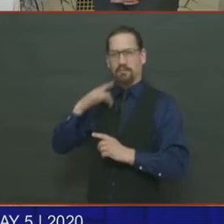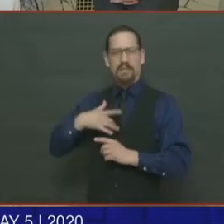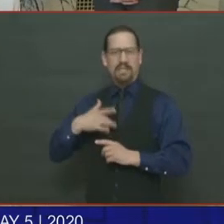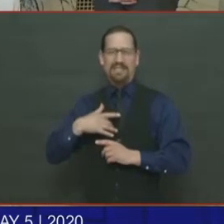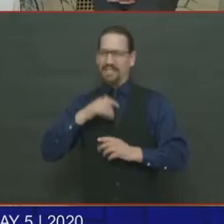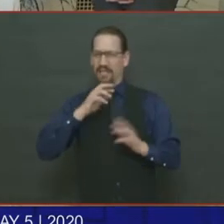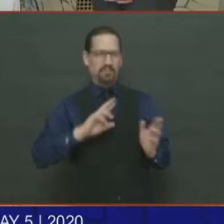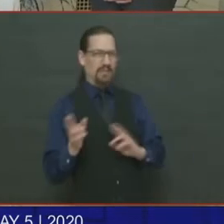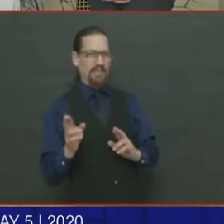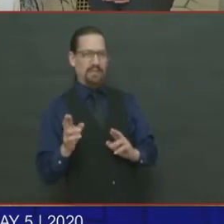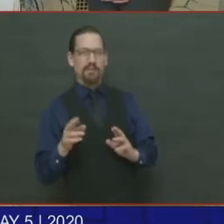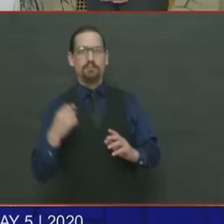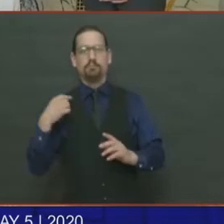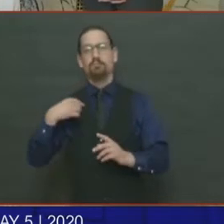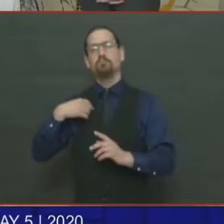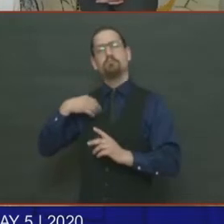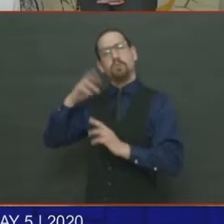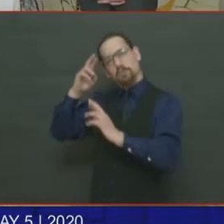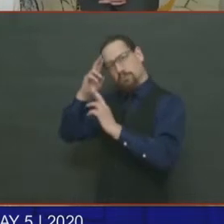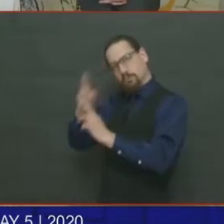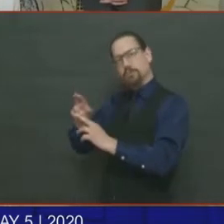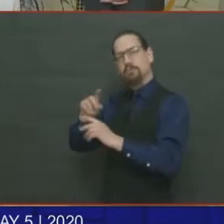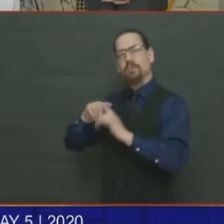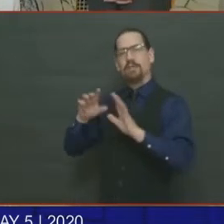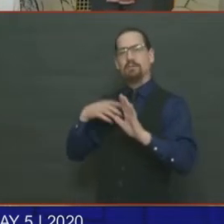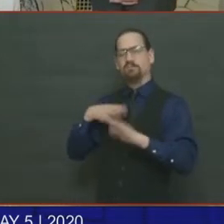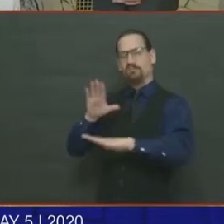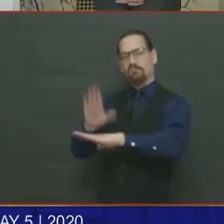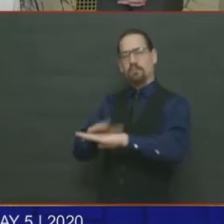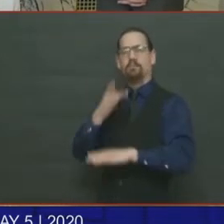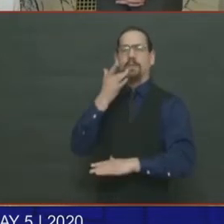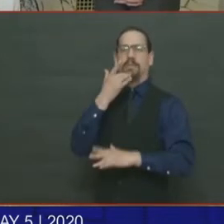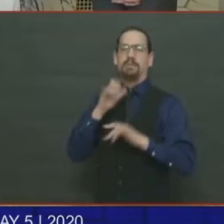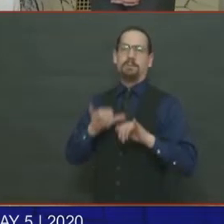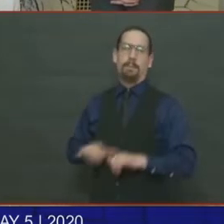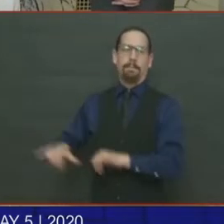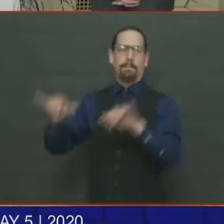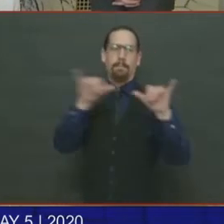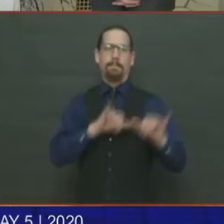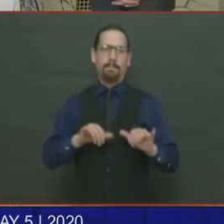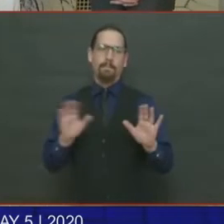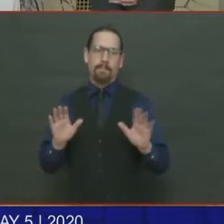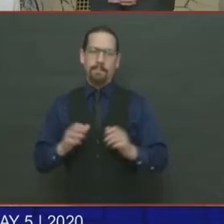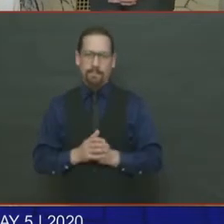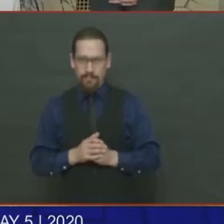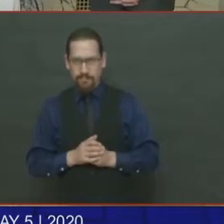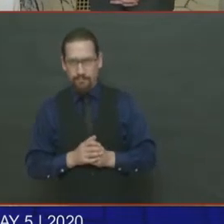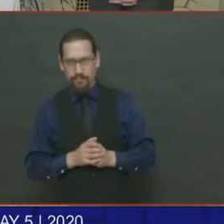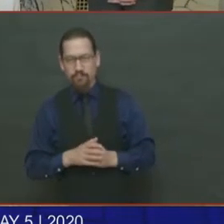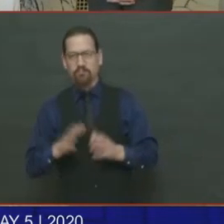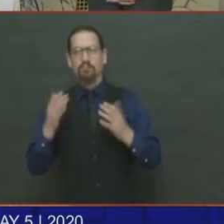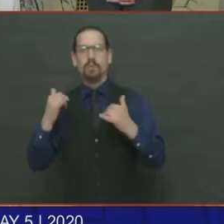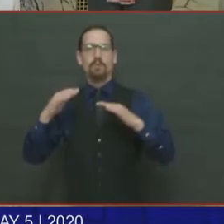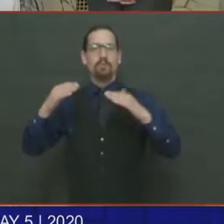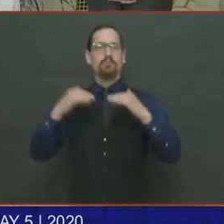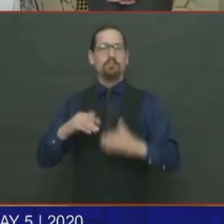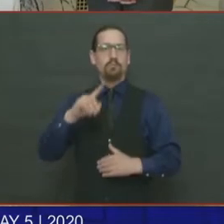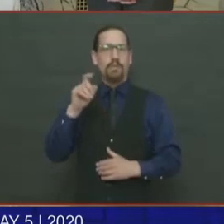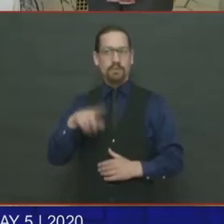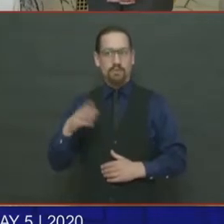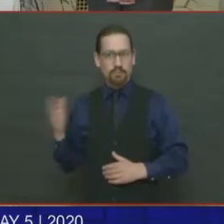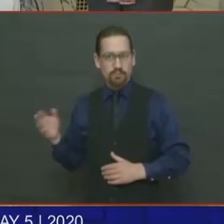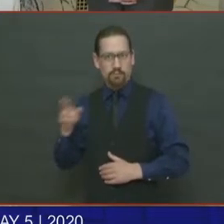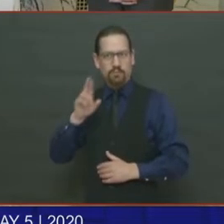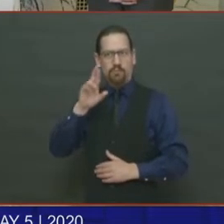place. Alex Weldon of WPRO notes, reportedly, Rhode Island garden centers are using Massachusetts guidance